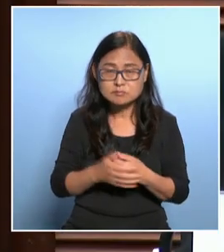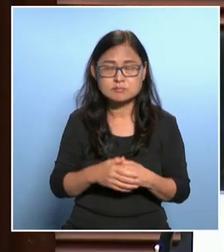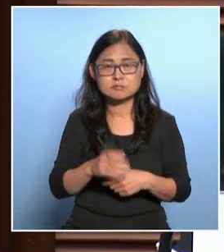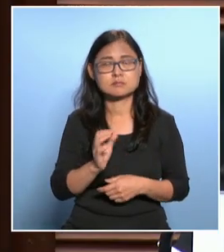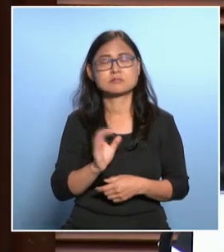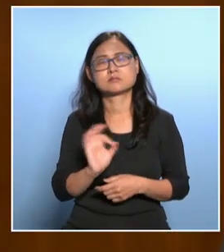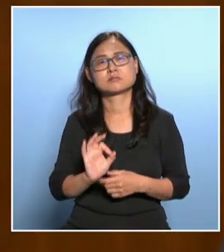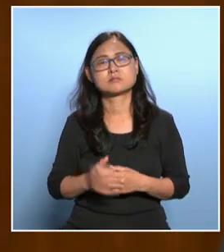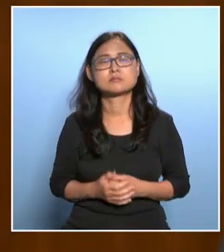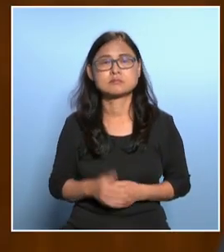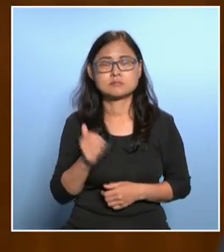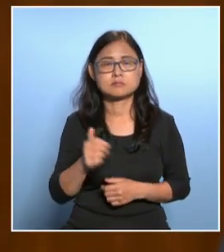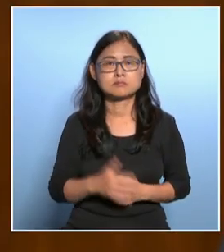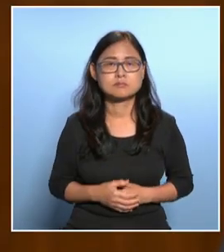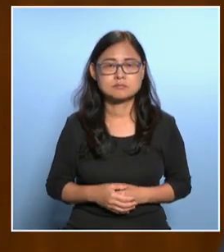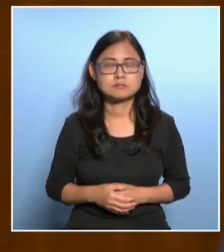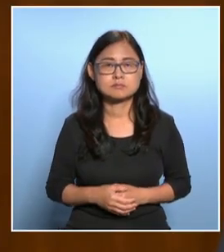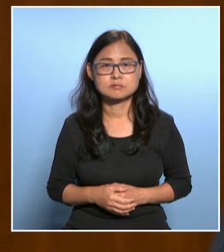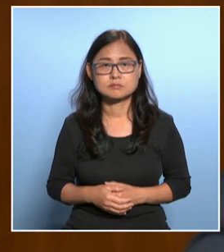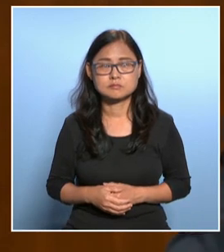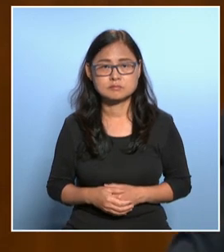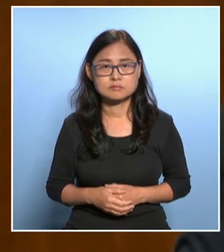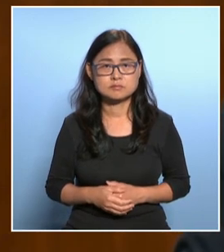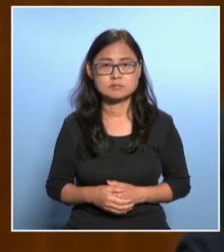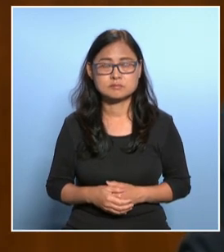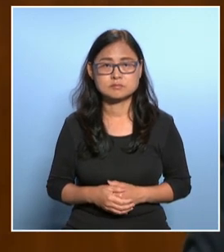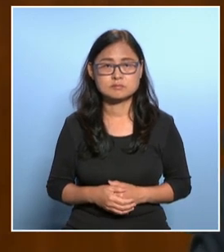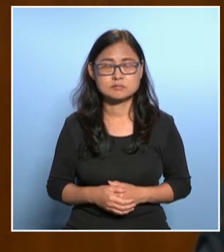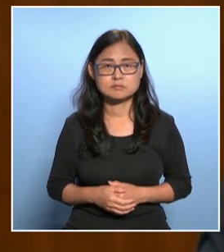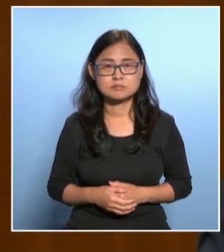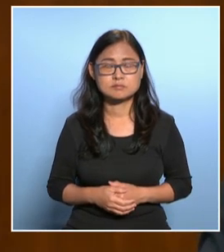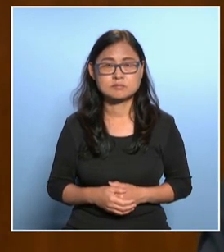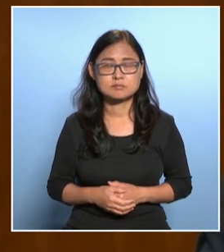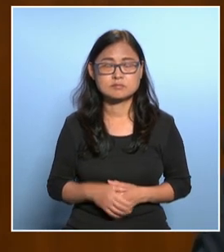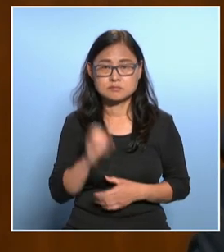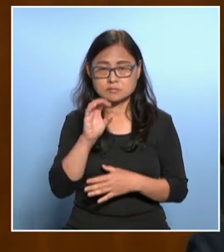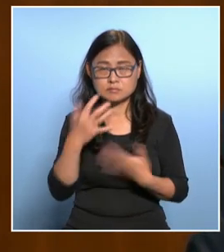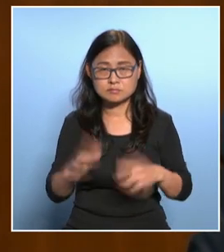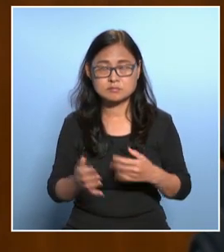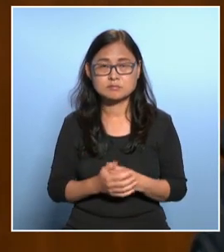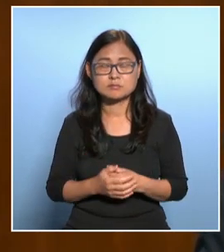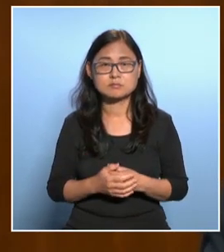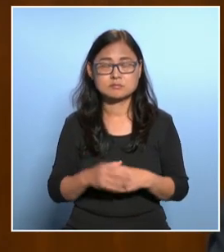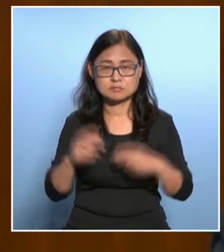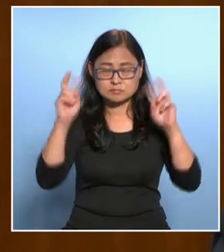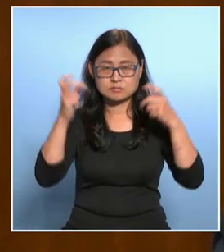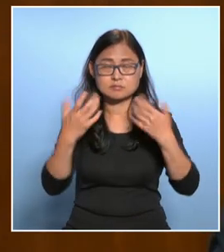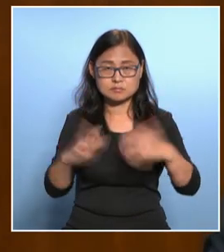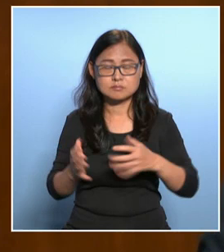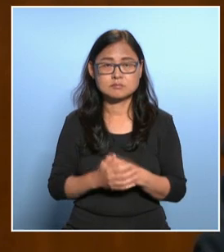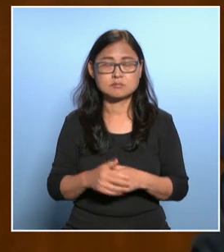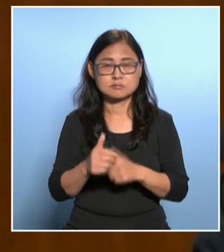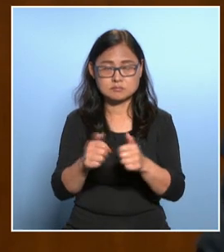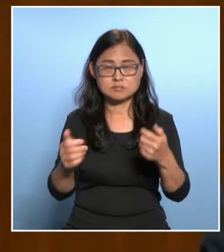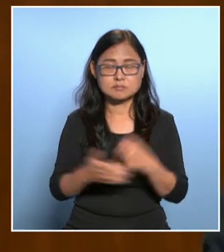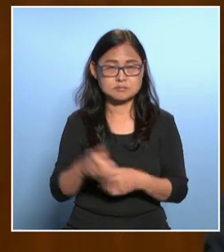What about any written form? All right, members who wish to speak have already spoken. I think we can